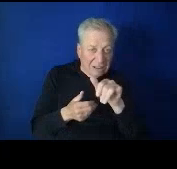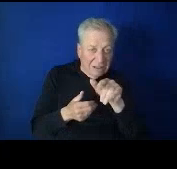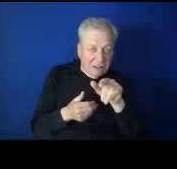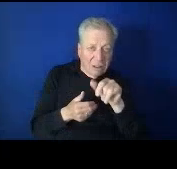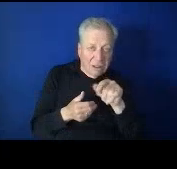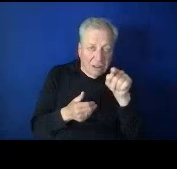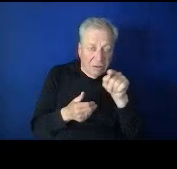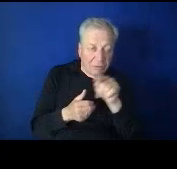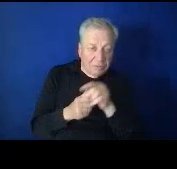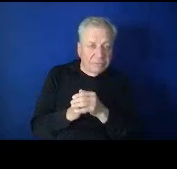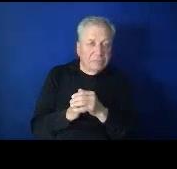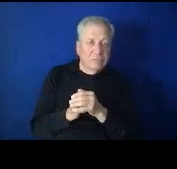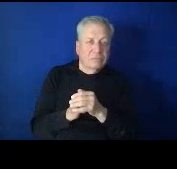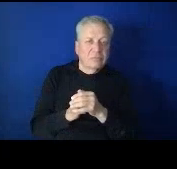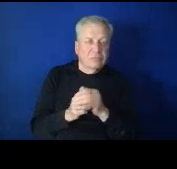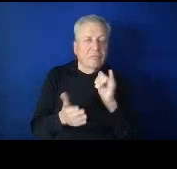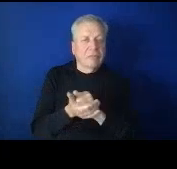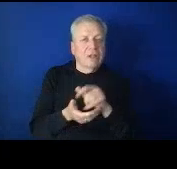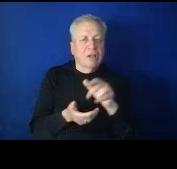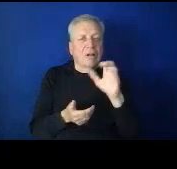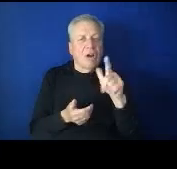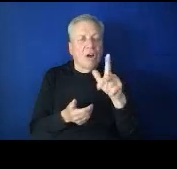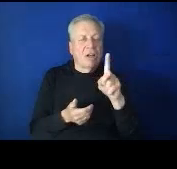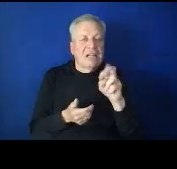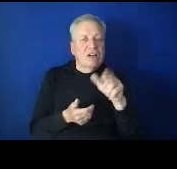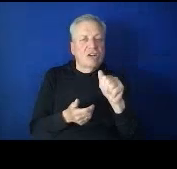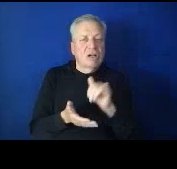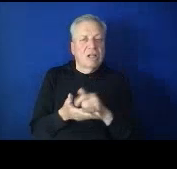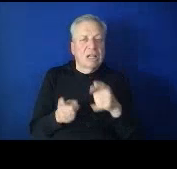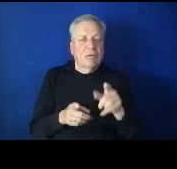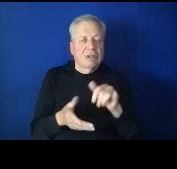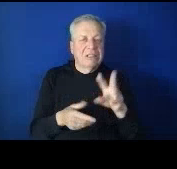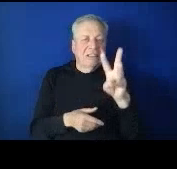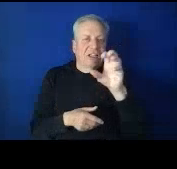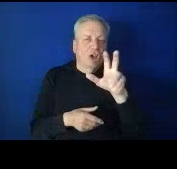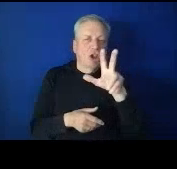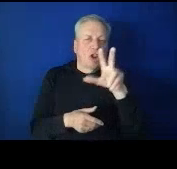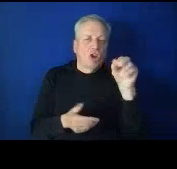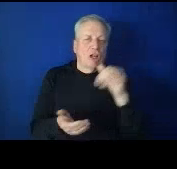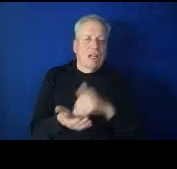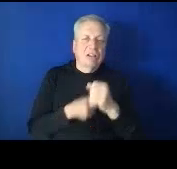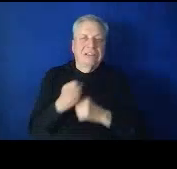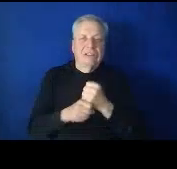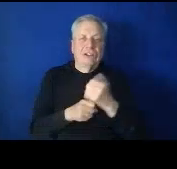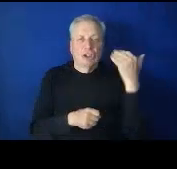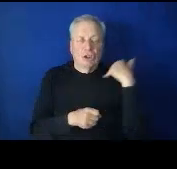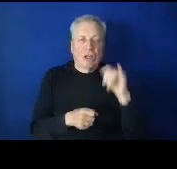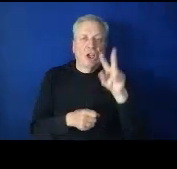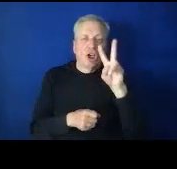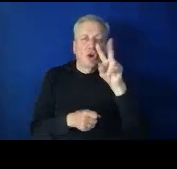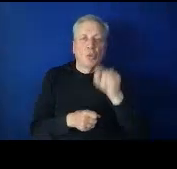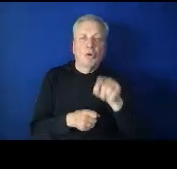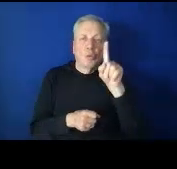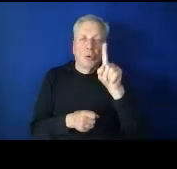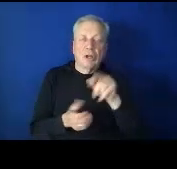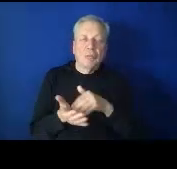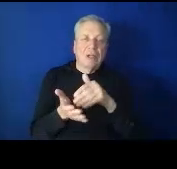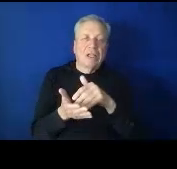over here. And that's the caldera from the eruption that occurred 630,000 years ago. The 2.1 million-year-old